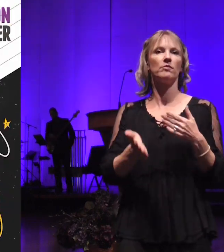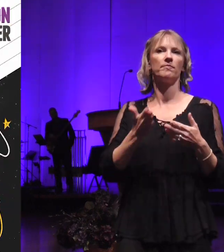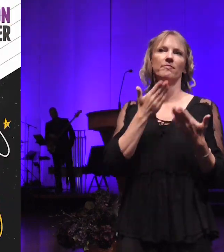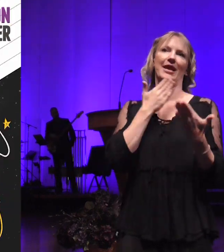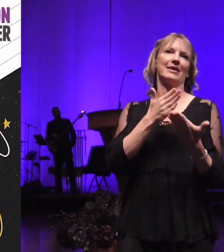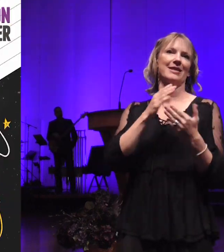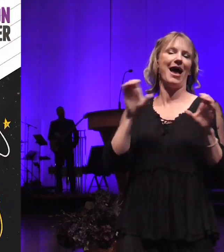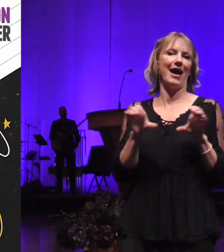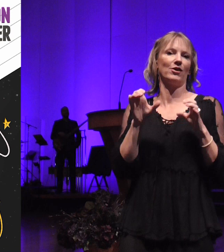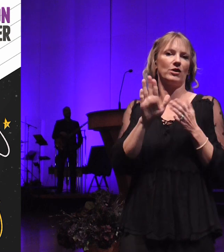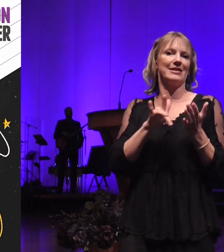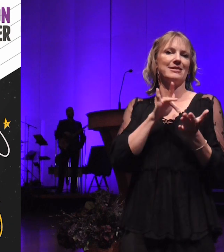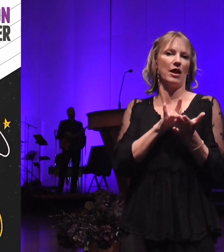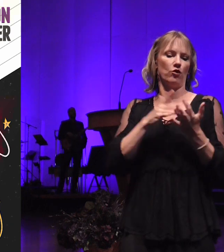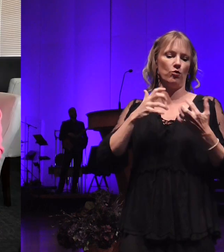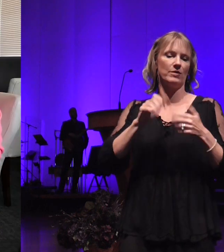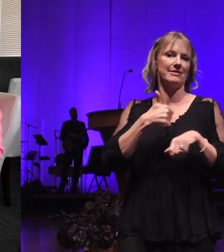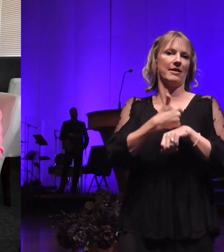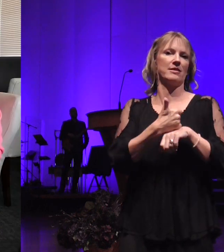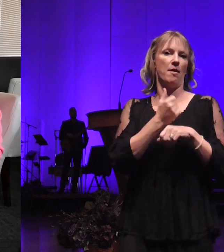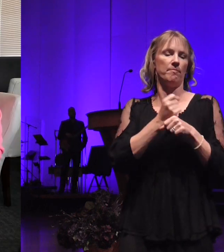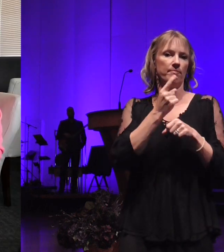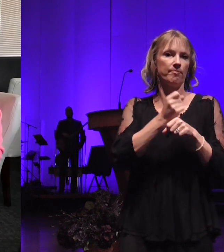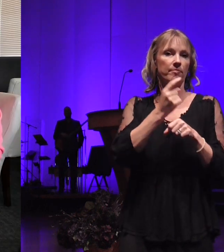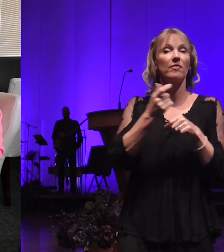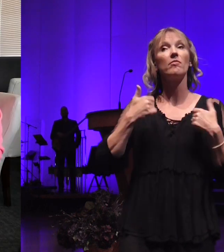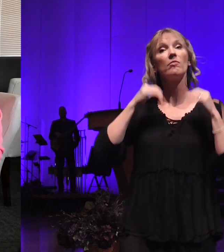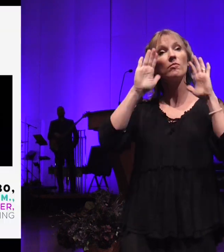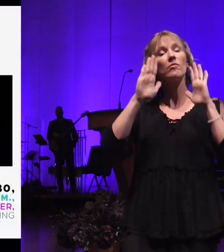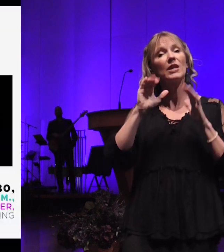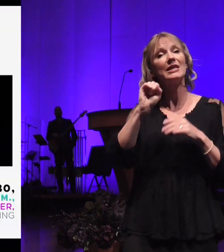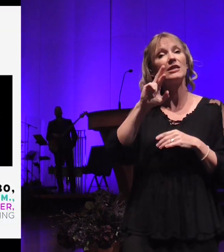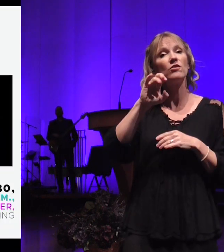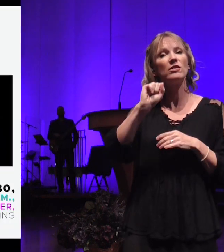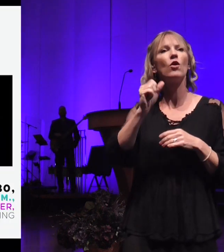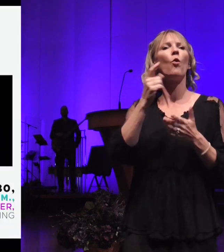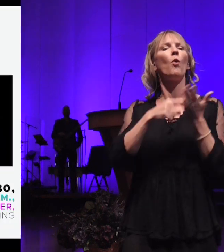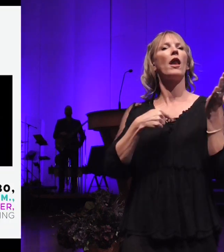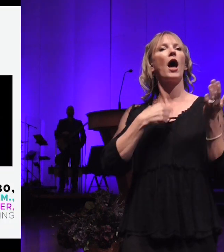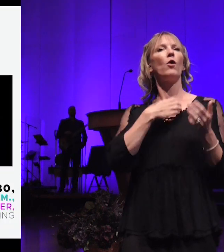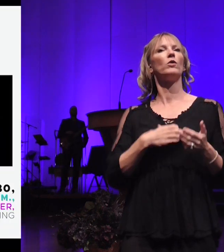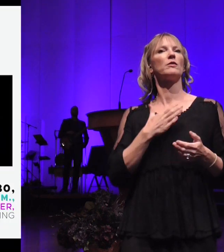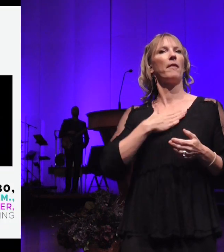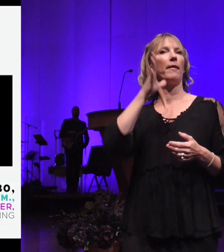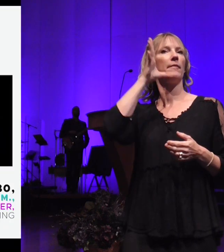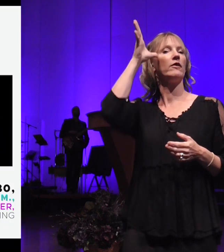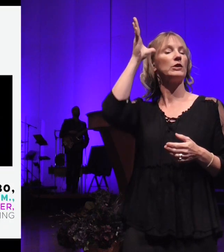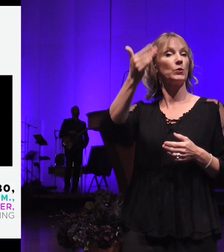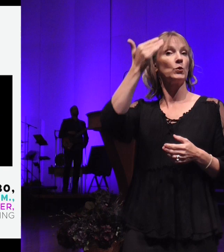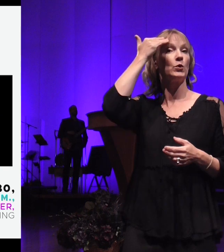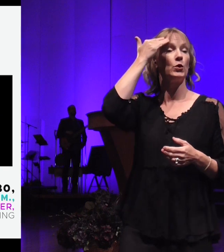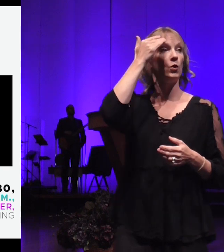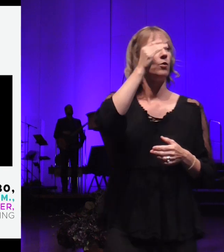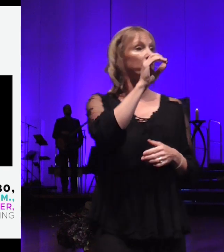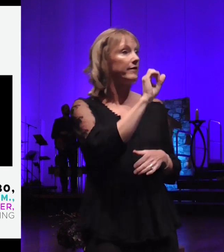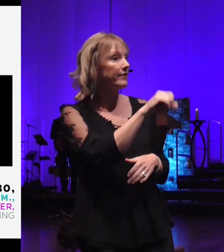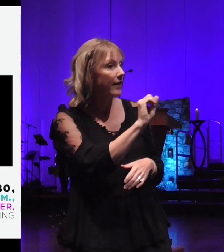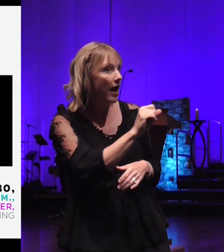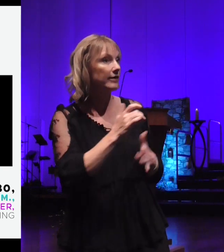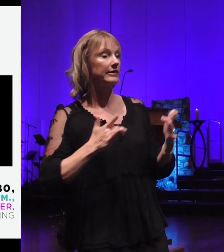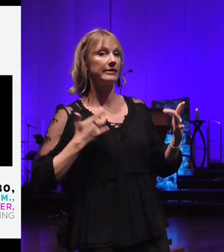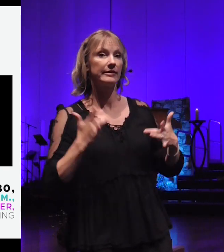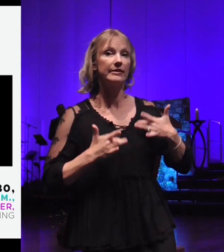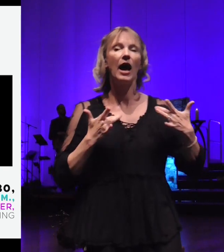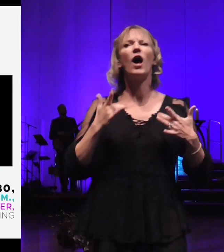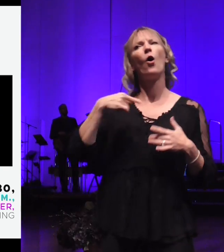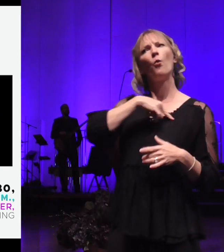Center who puts this together every year. And we have a wonderful series, Michelle, here called What I Wish My Parents Knew. Yes, it's very exciting. Yes,